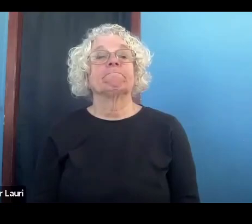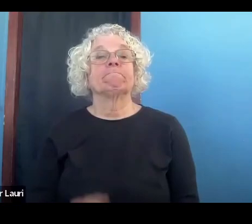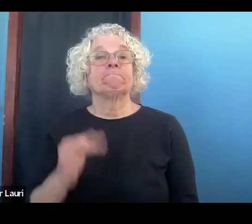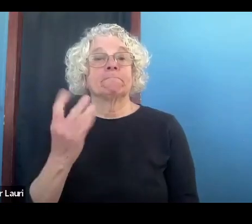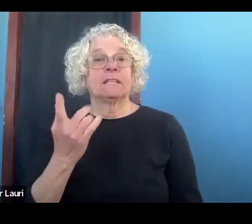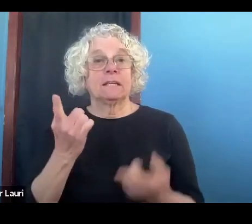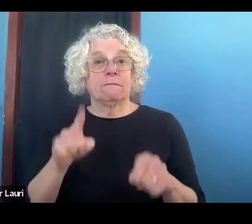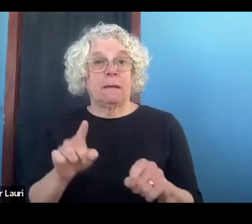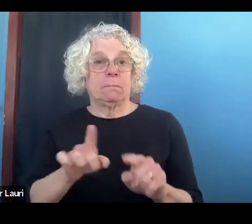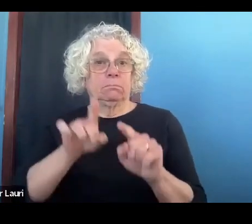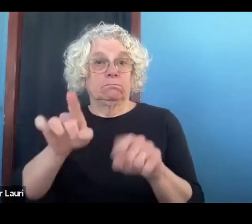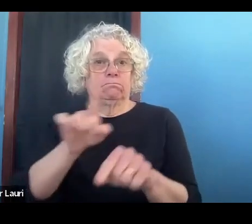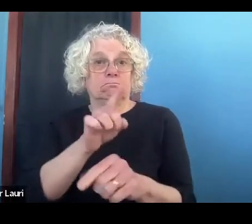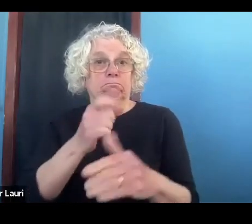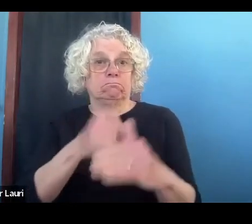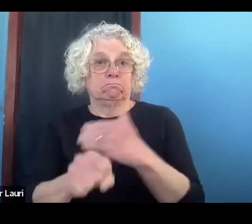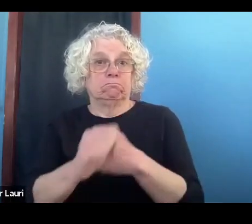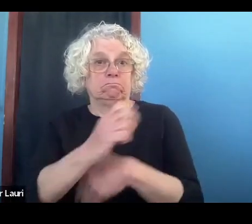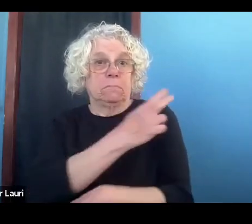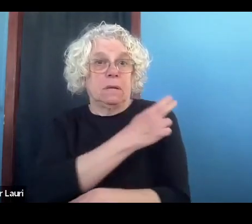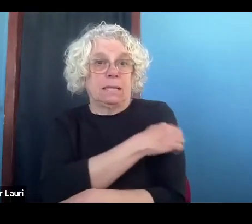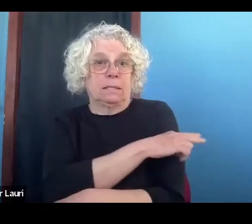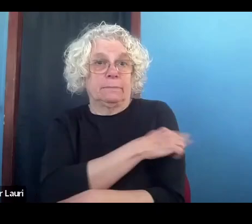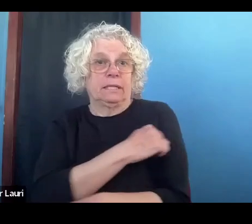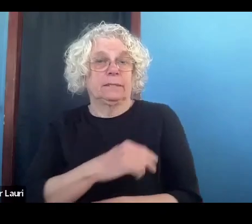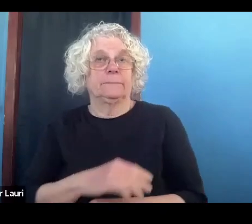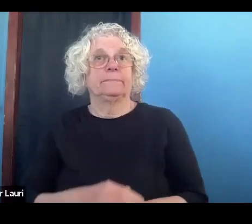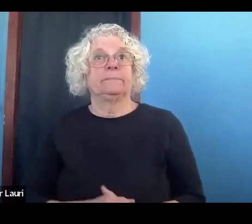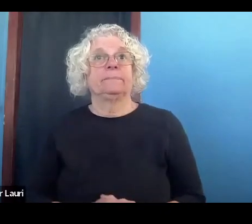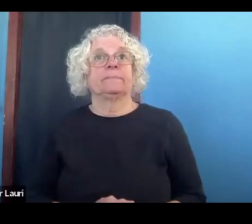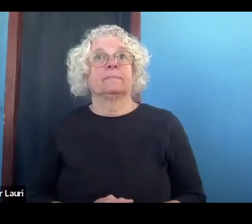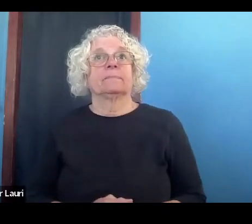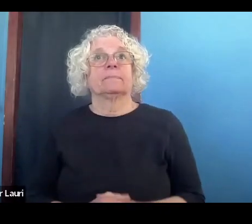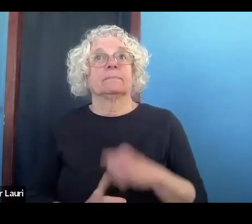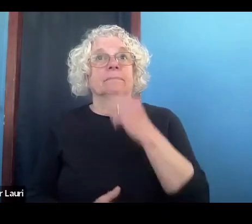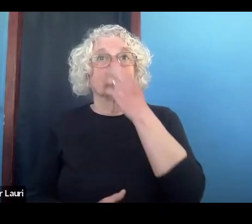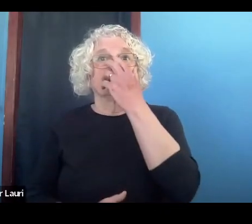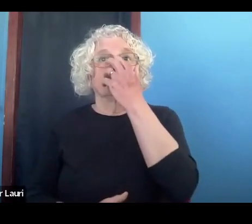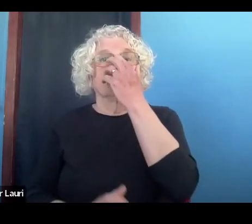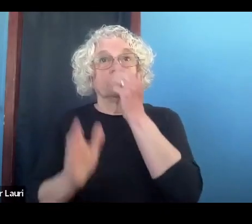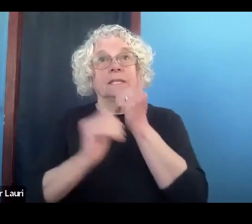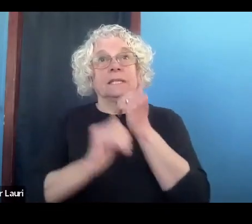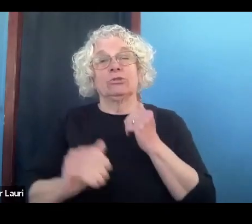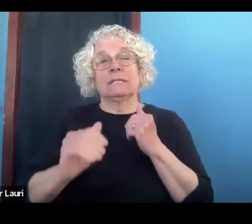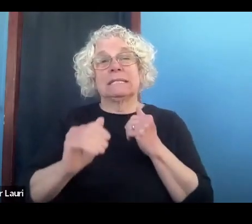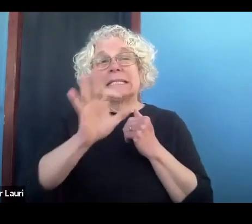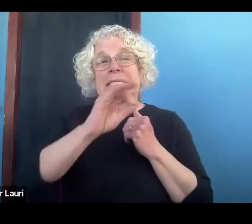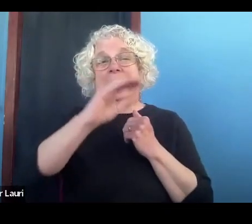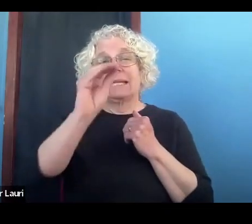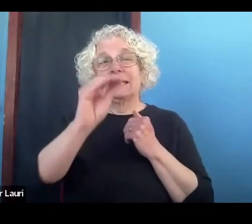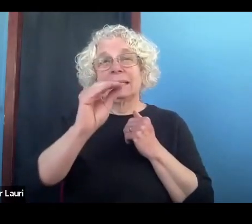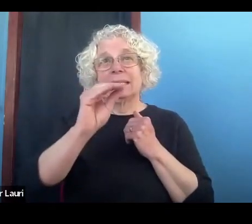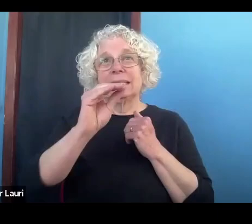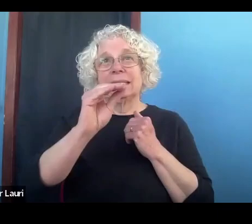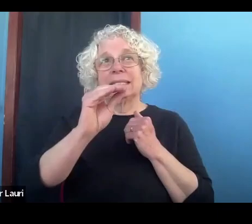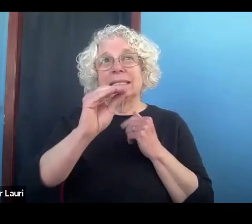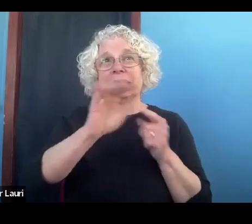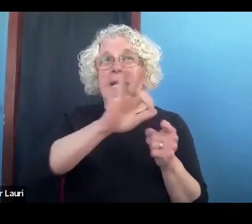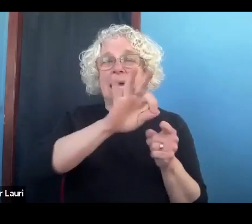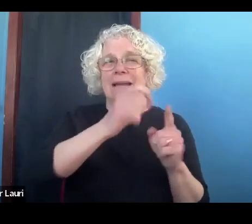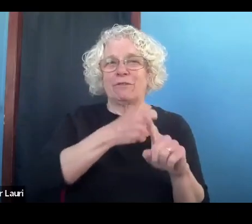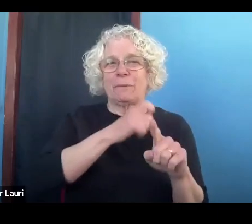Hospitalizations. So according to most research, around 9 out of 10 people, or roughly 70 to